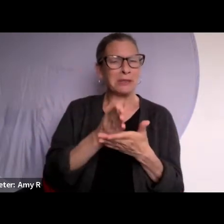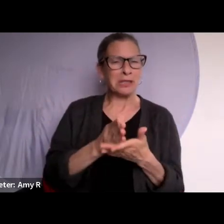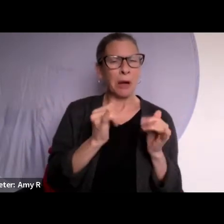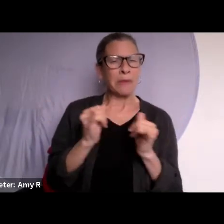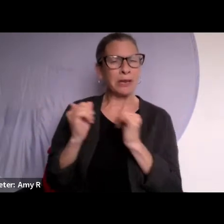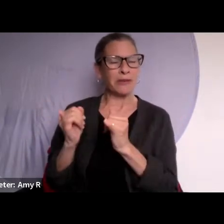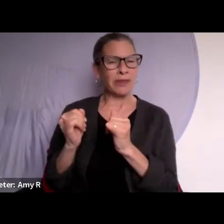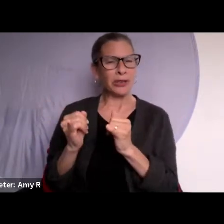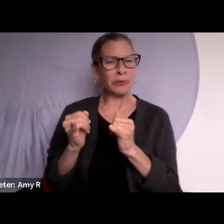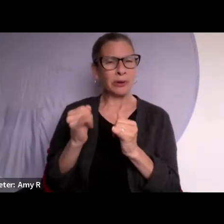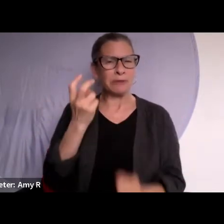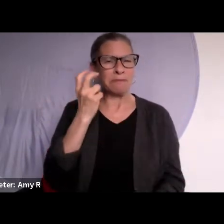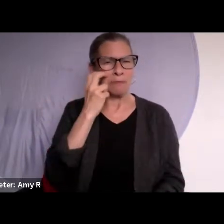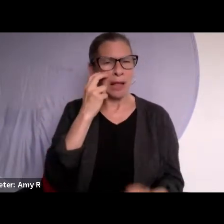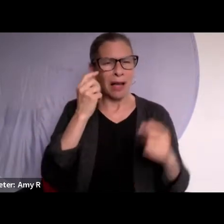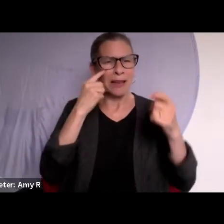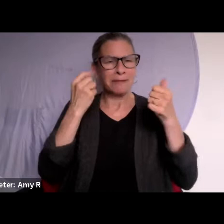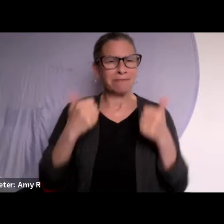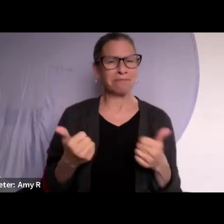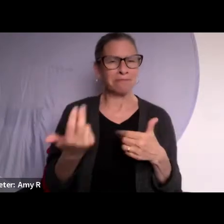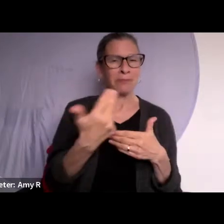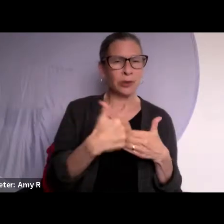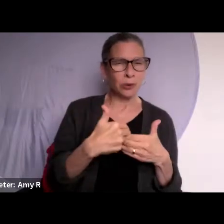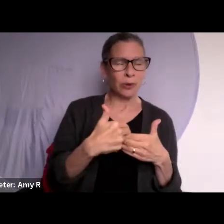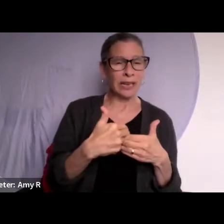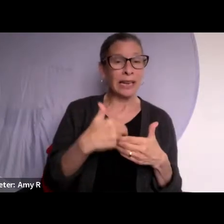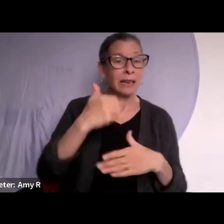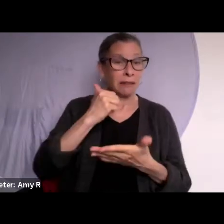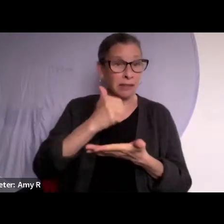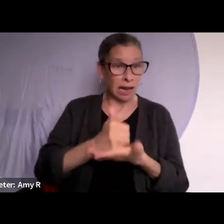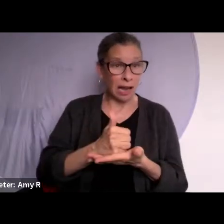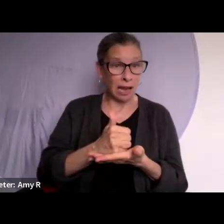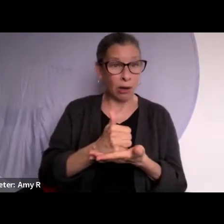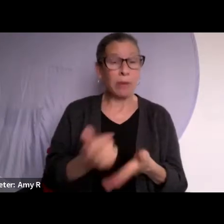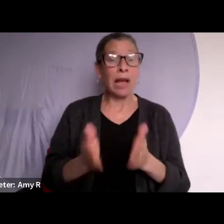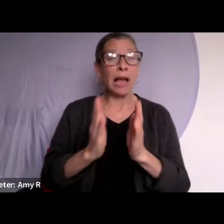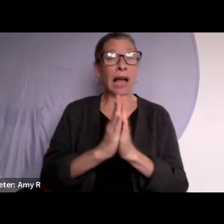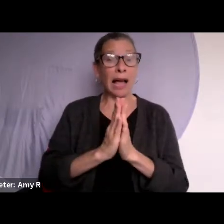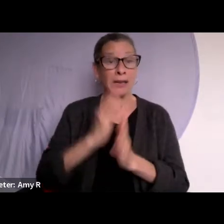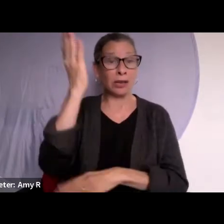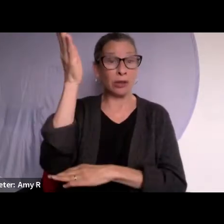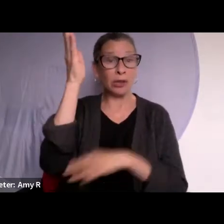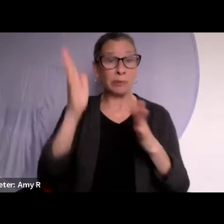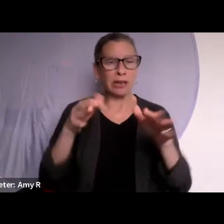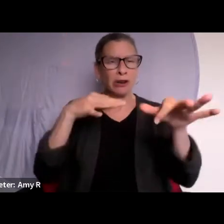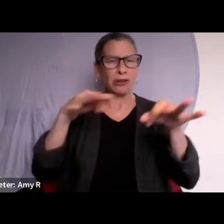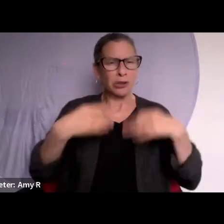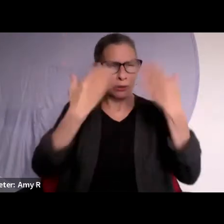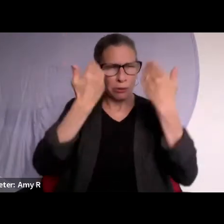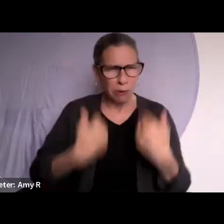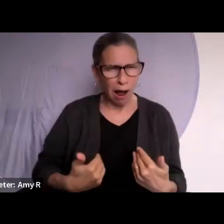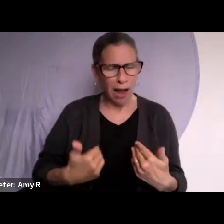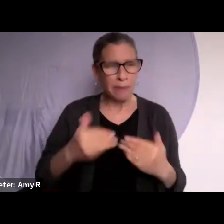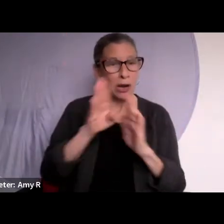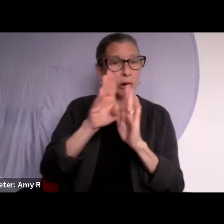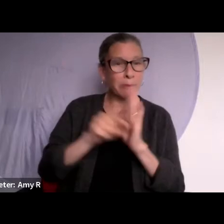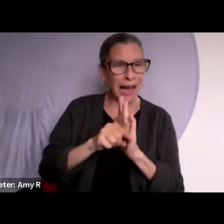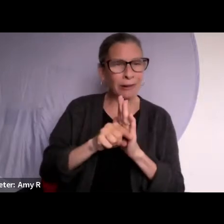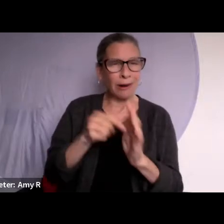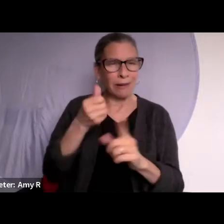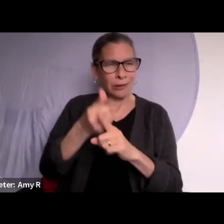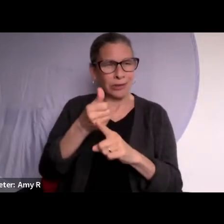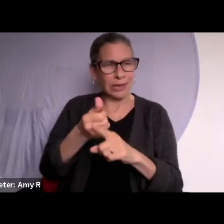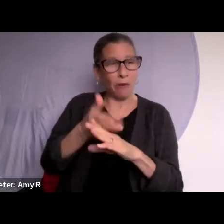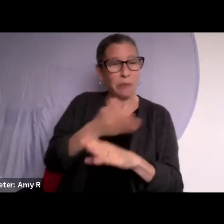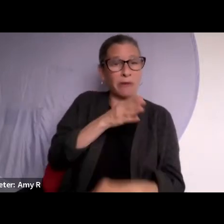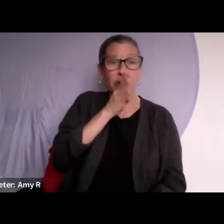sight challenges joining us. So to help set the stage for them, I'd like to ask our speakers, please describe yourself and your setting before you speak